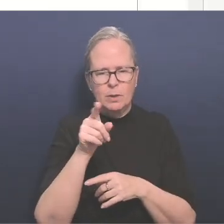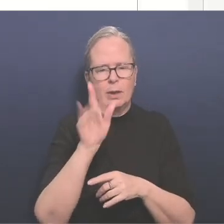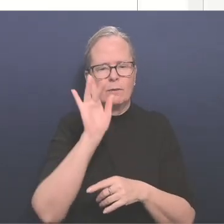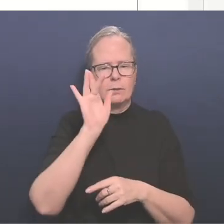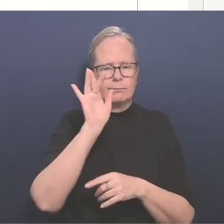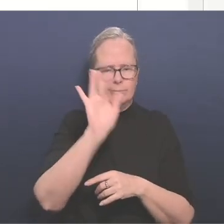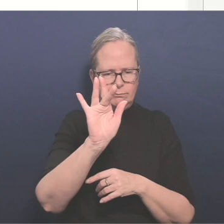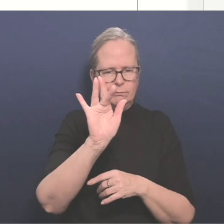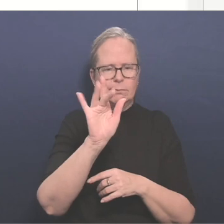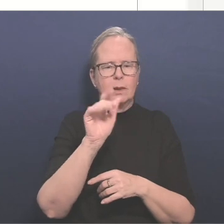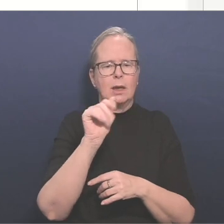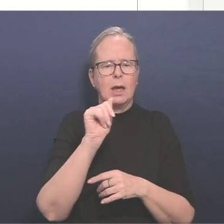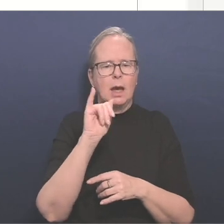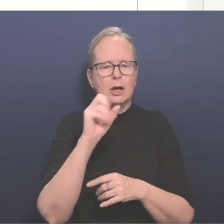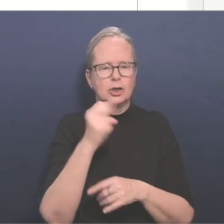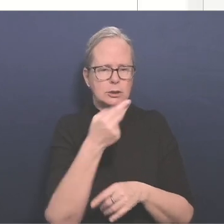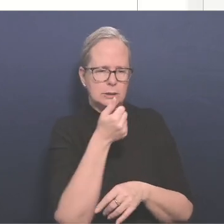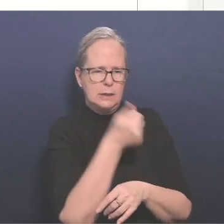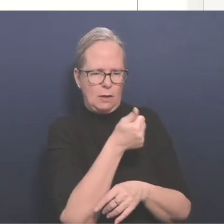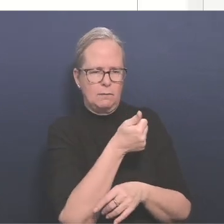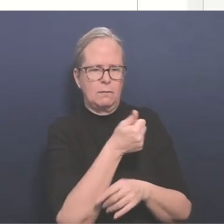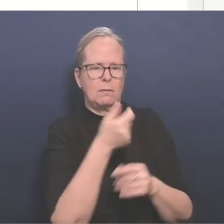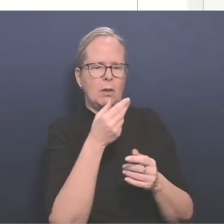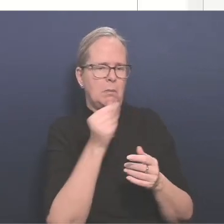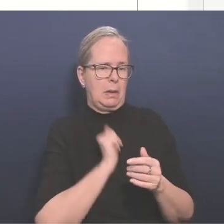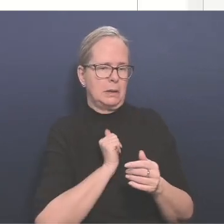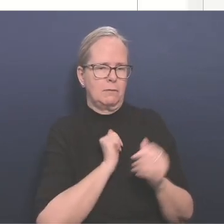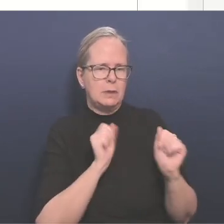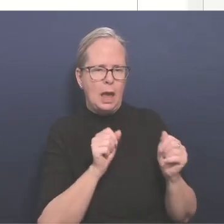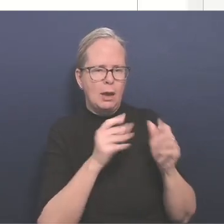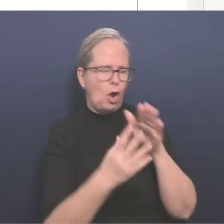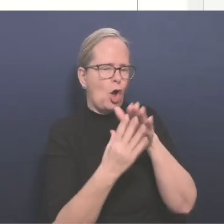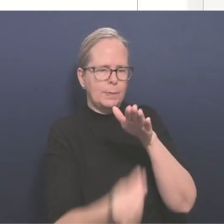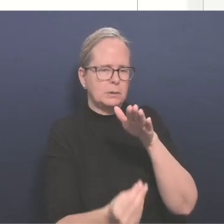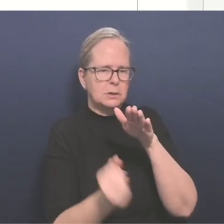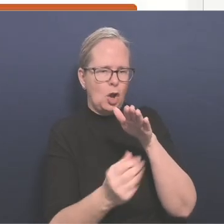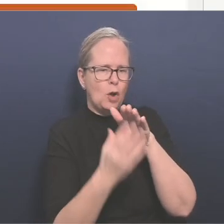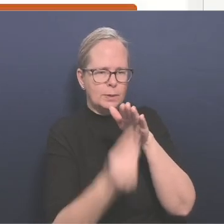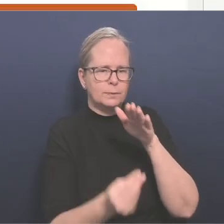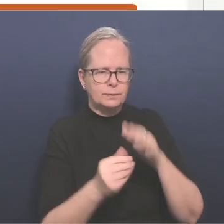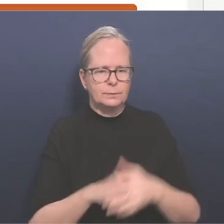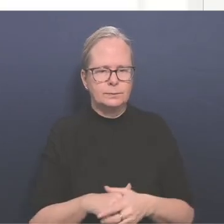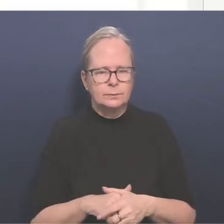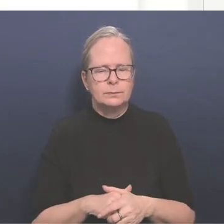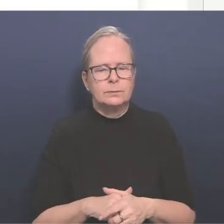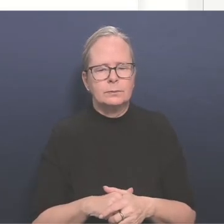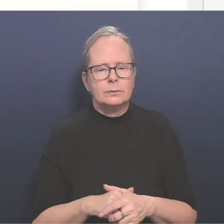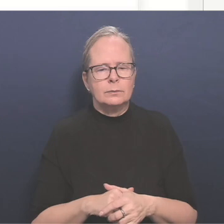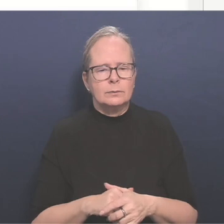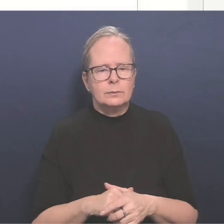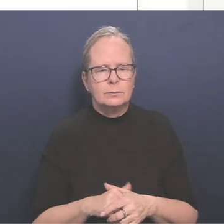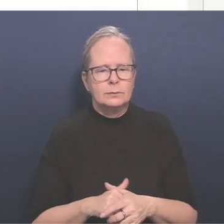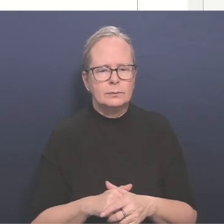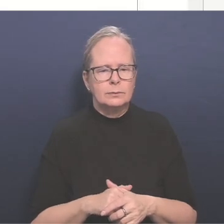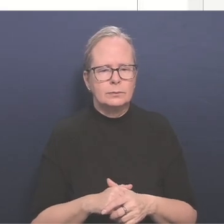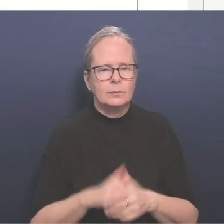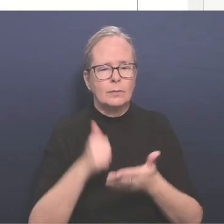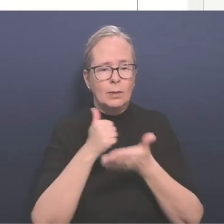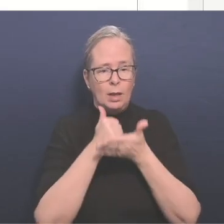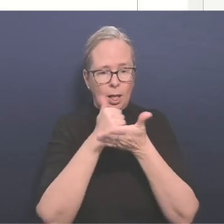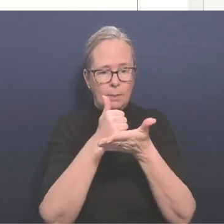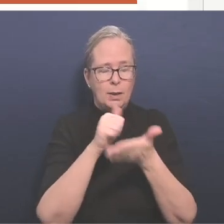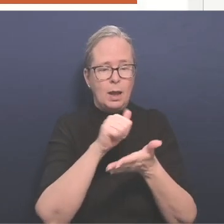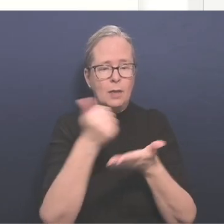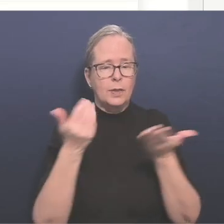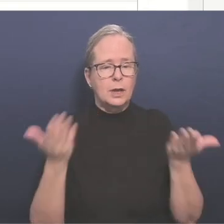in order for them to help her be able to apply for the benefits. So you see, for the Ontario region, these are a number